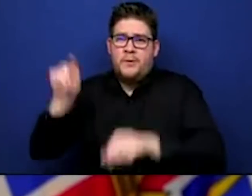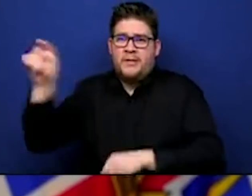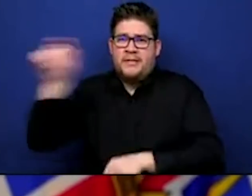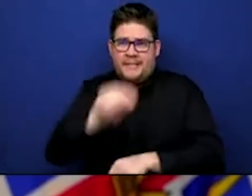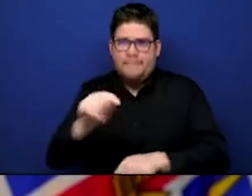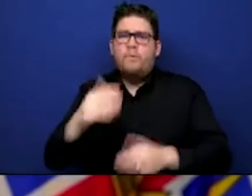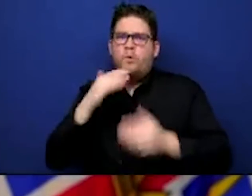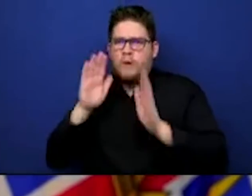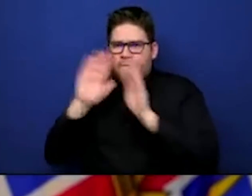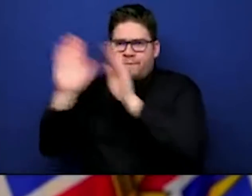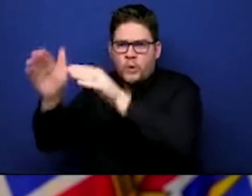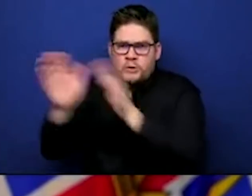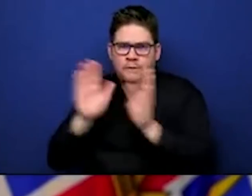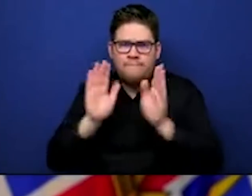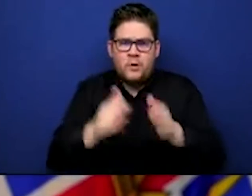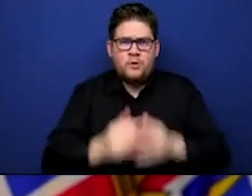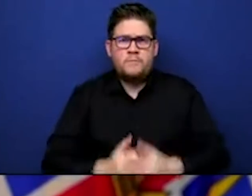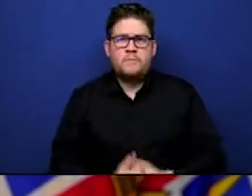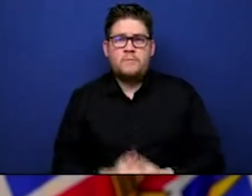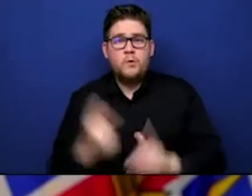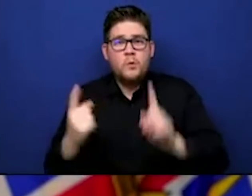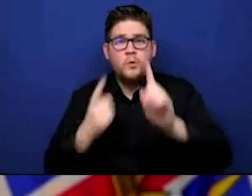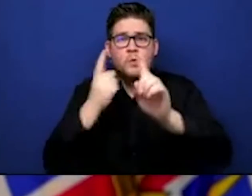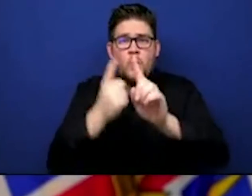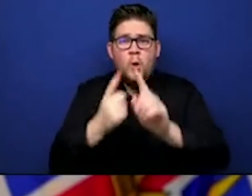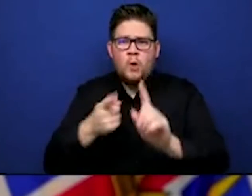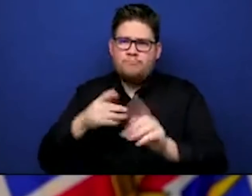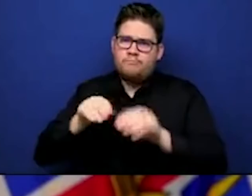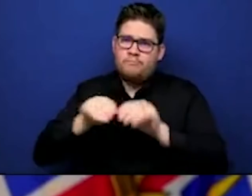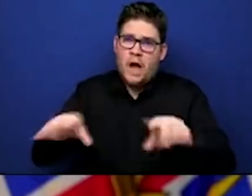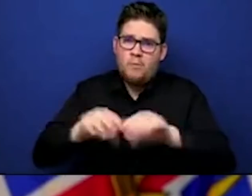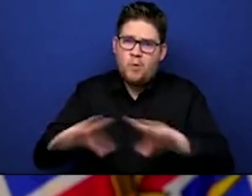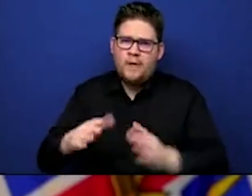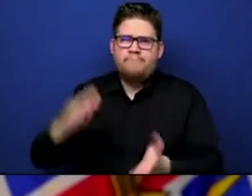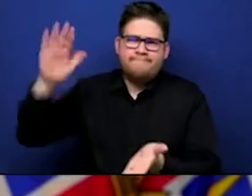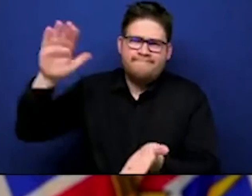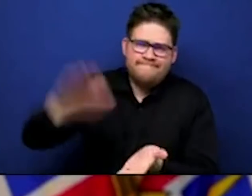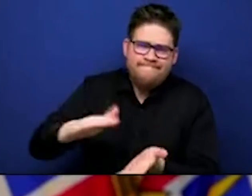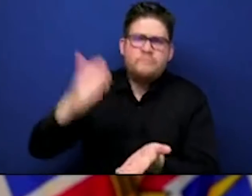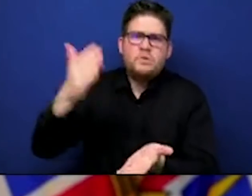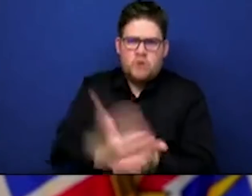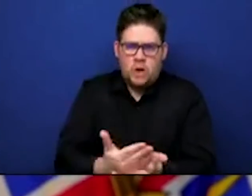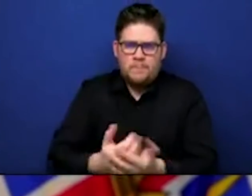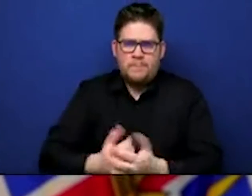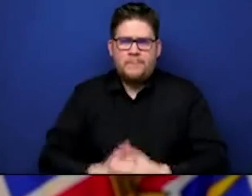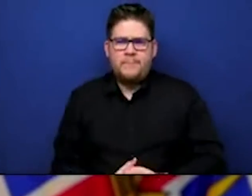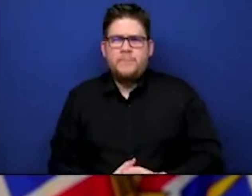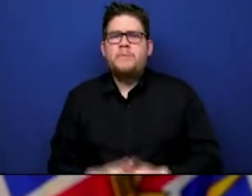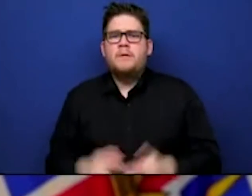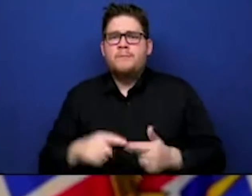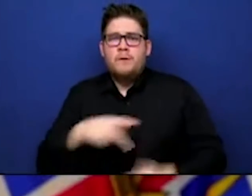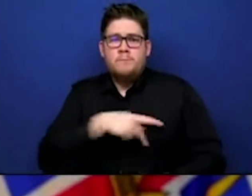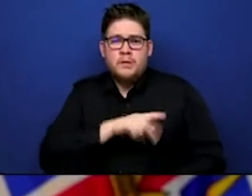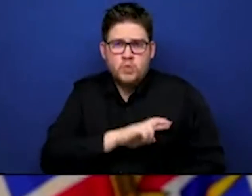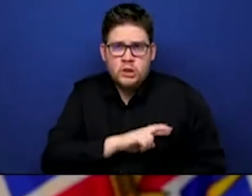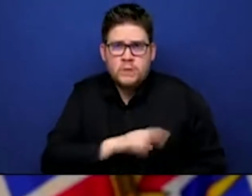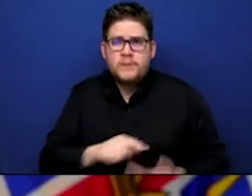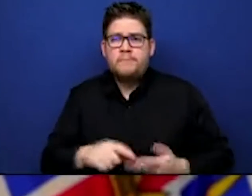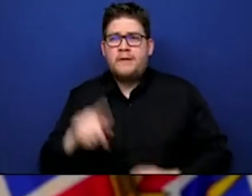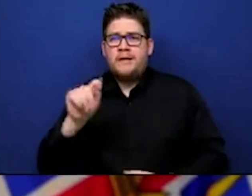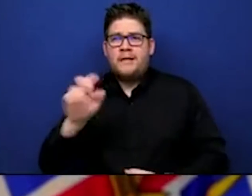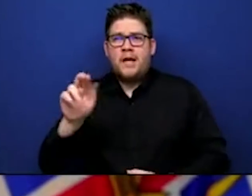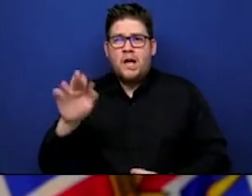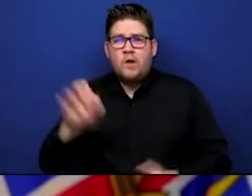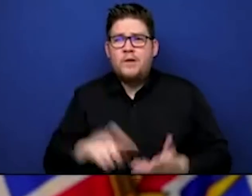worst. And that includes places like Prince Rupert and Terrace, and recently Whistler, where we've had ongoing